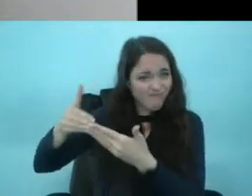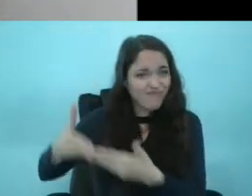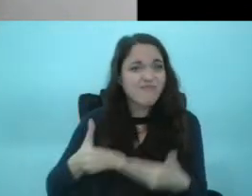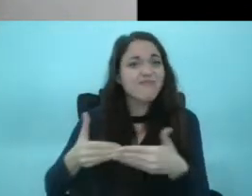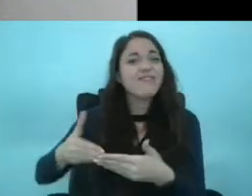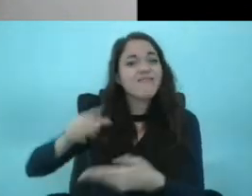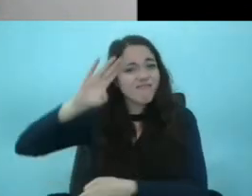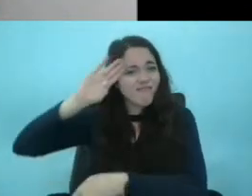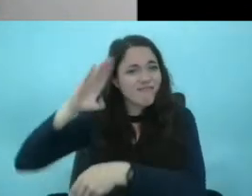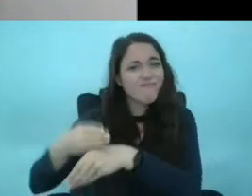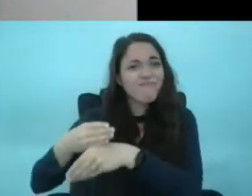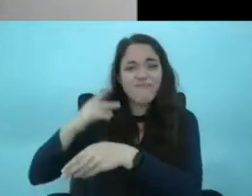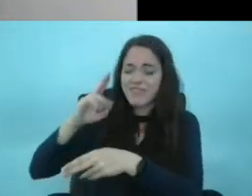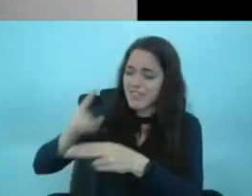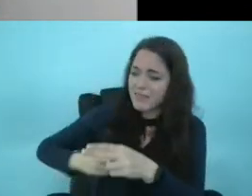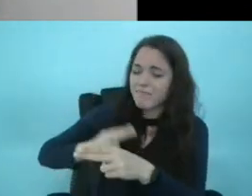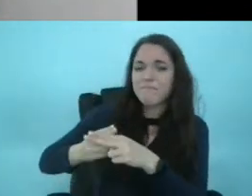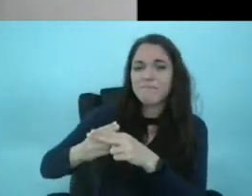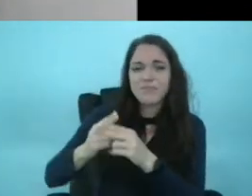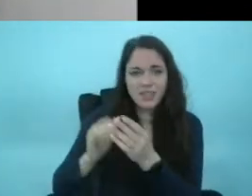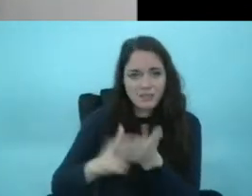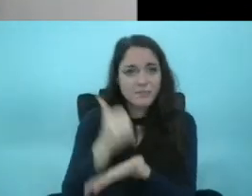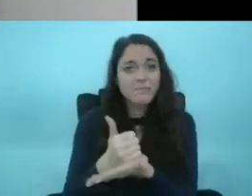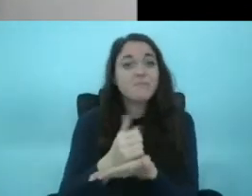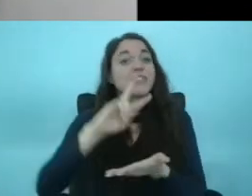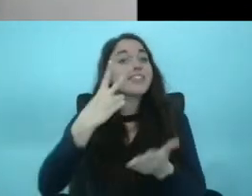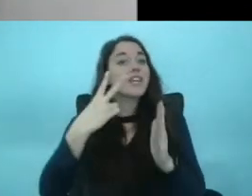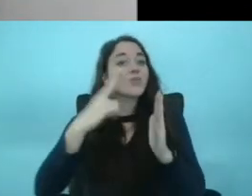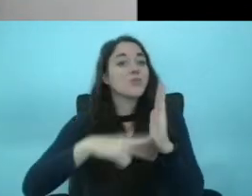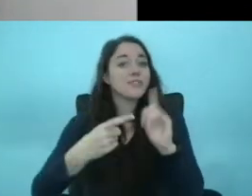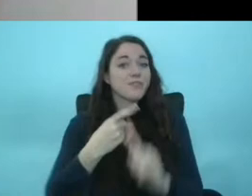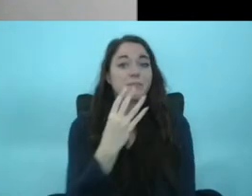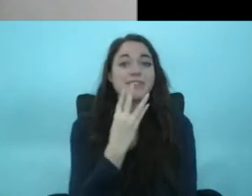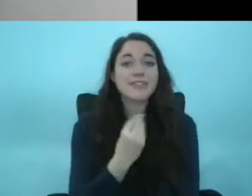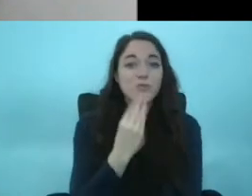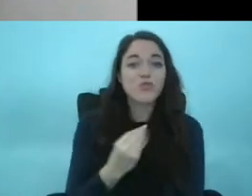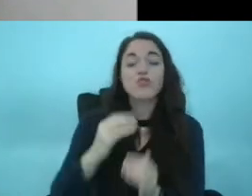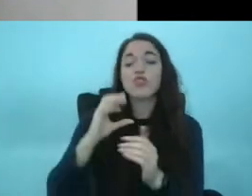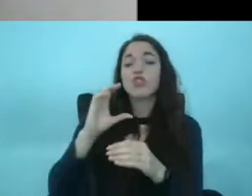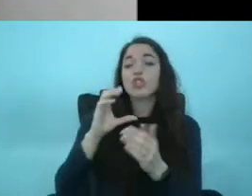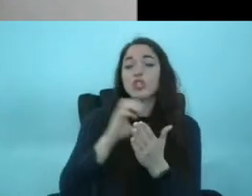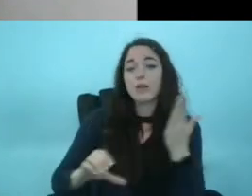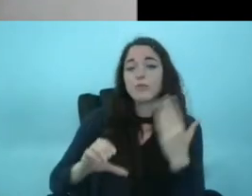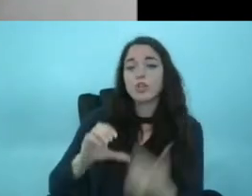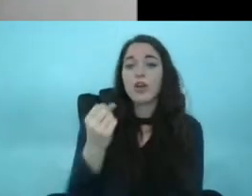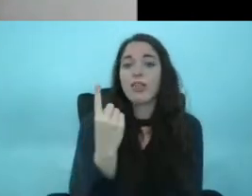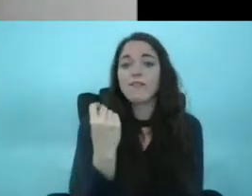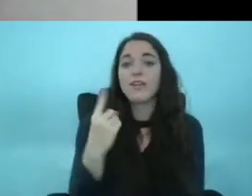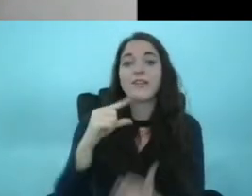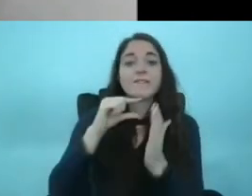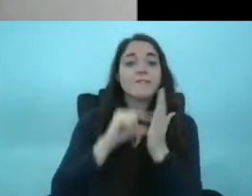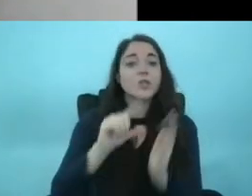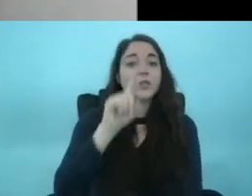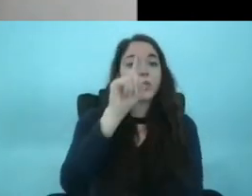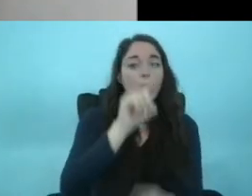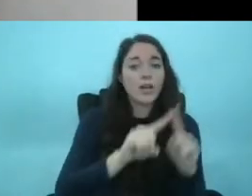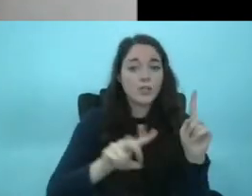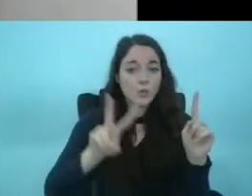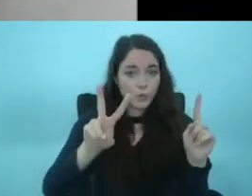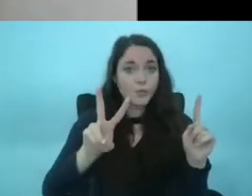Our second reading is coming from Hebrews, chapter 11, verses 1 and